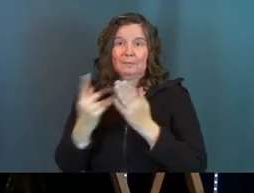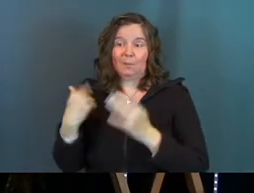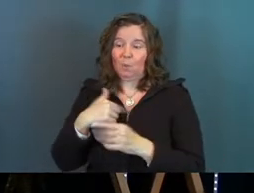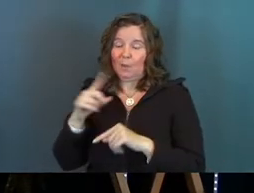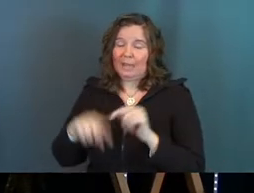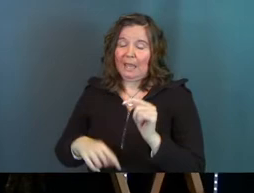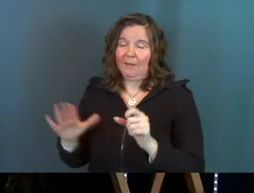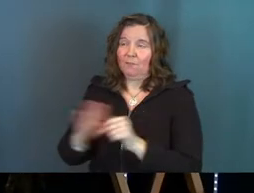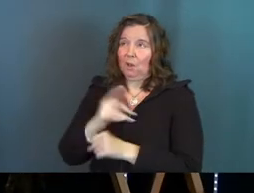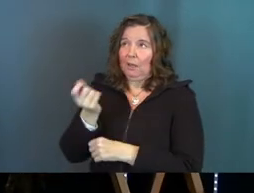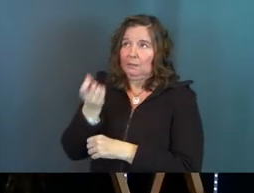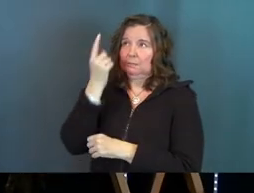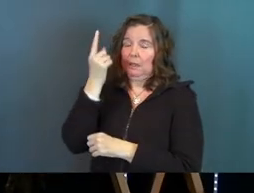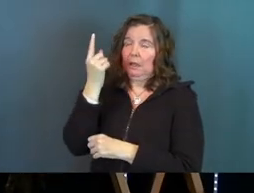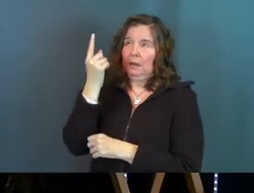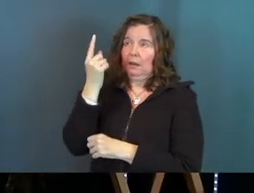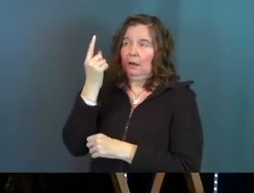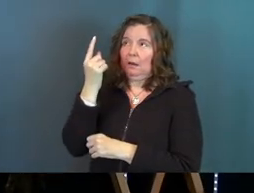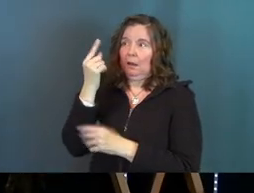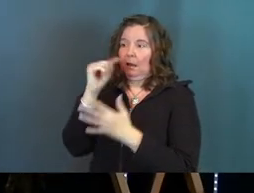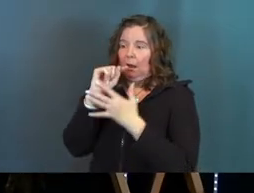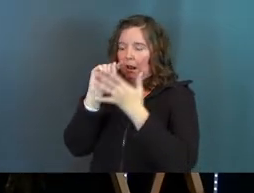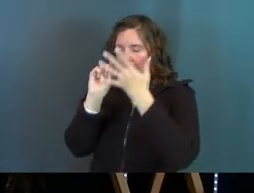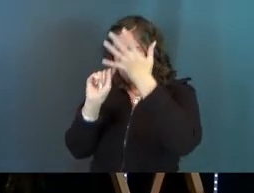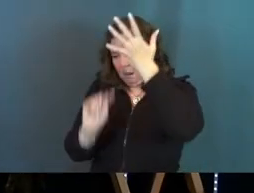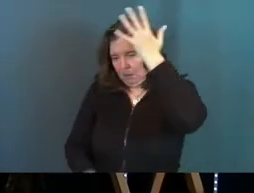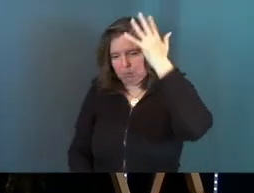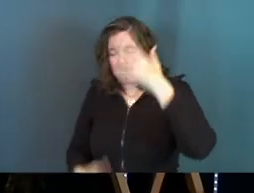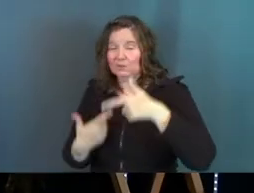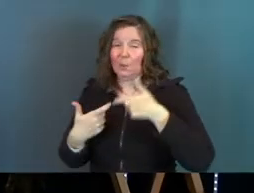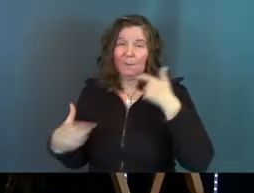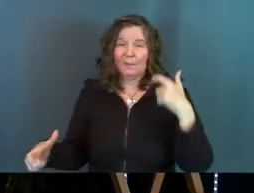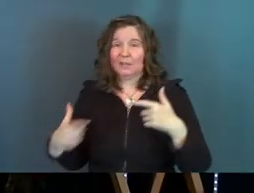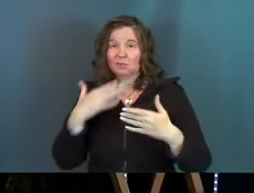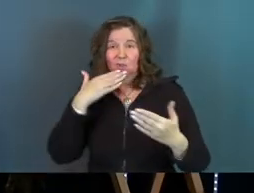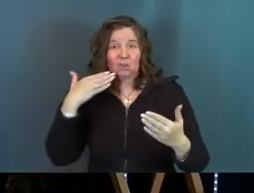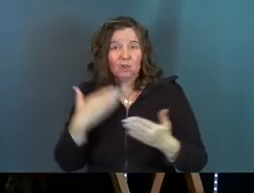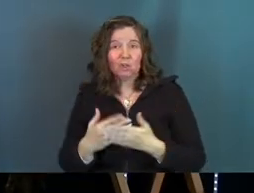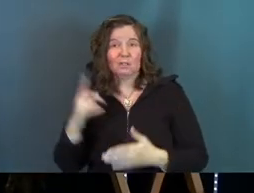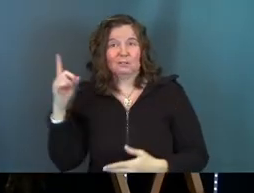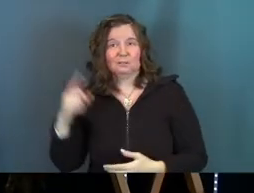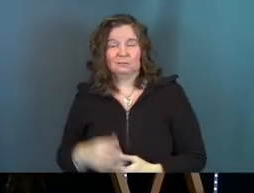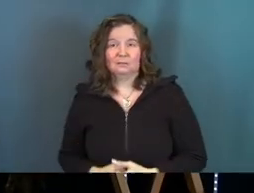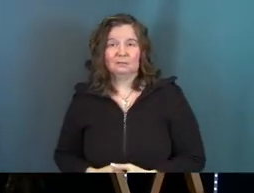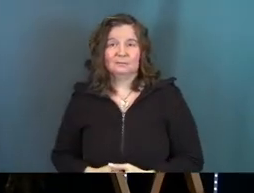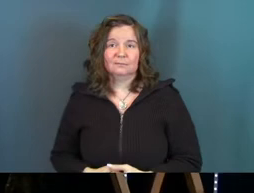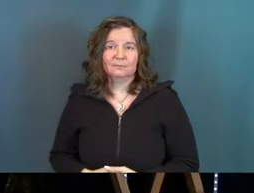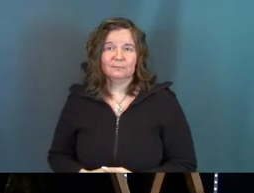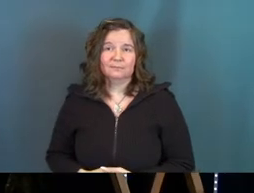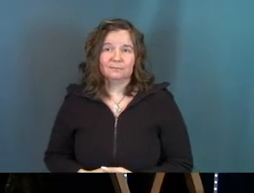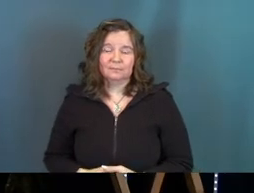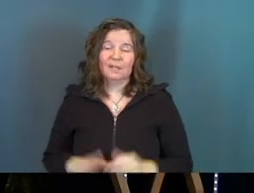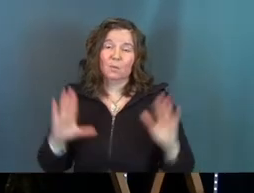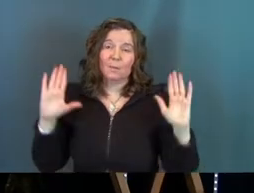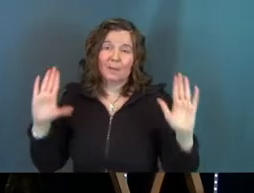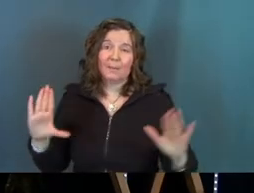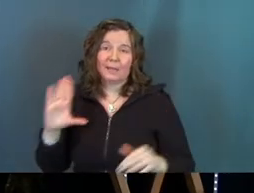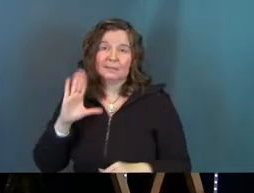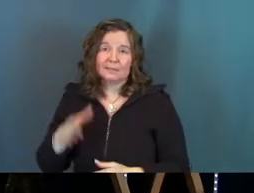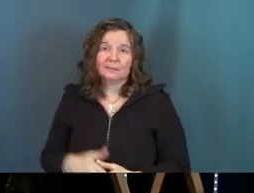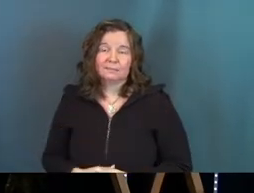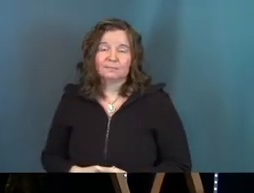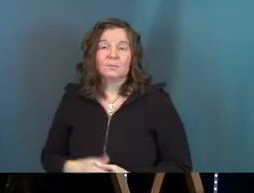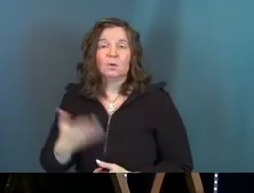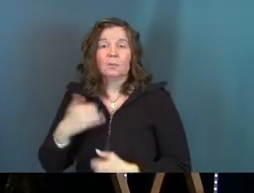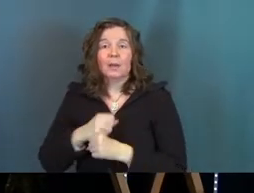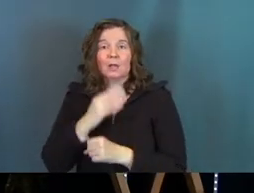that we cannot fully comprehend or imagine. You know, it's like God is so big. He is so good. It's going to be amazing.